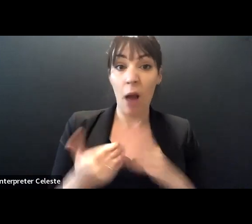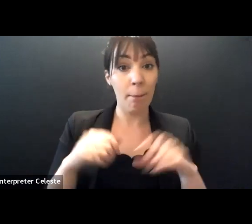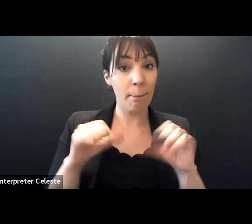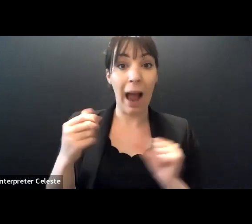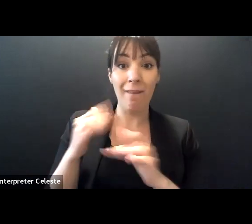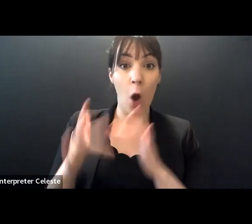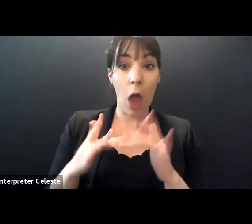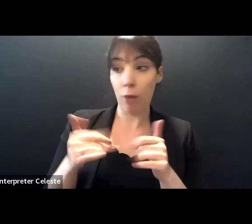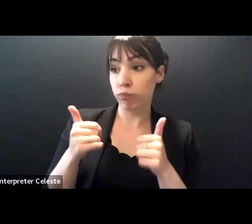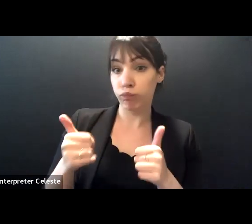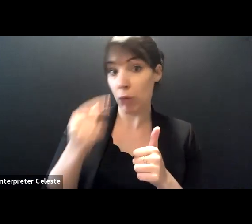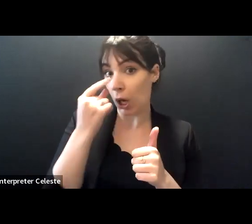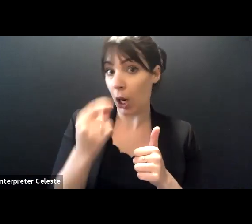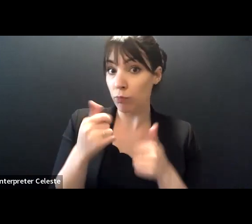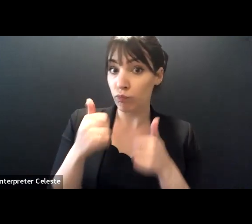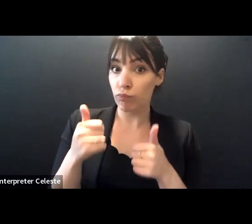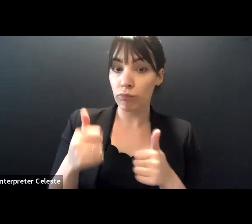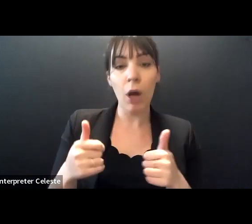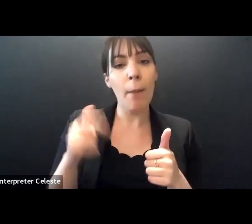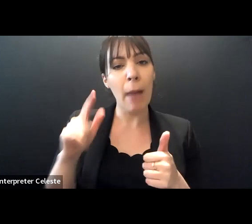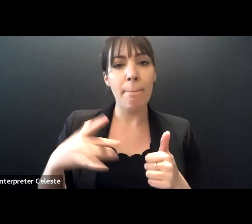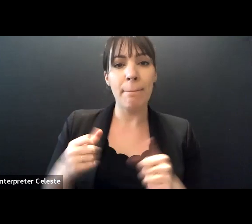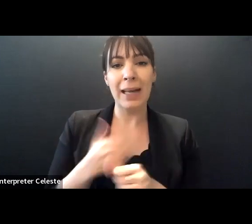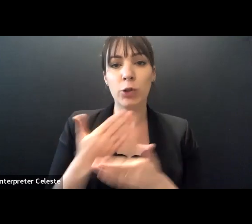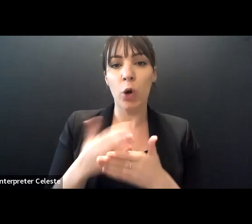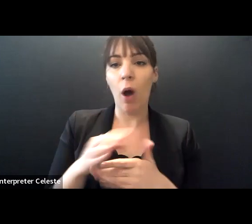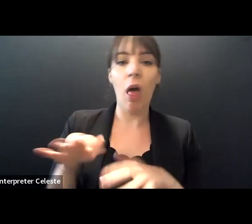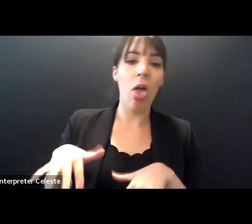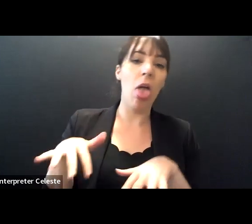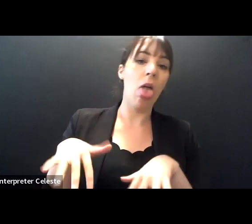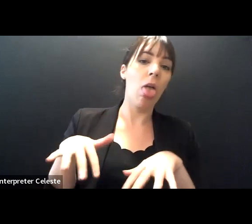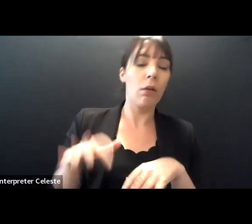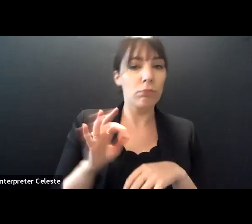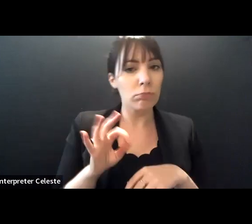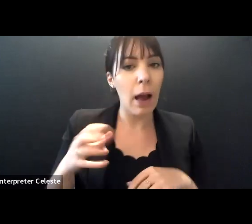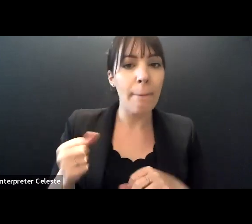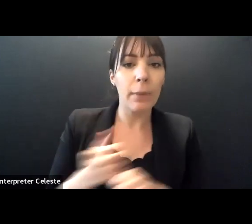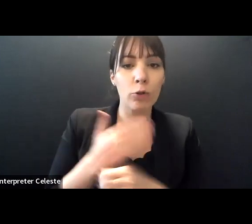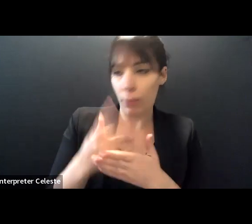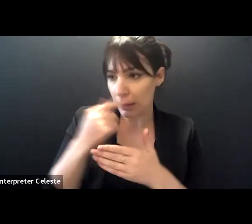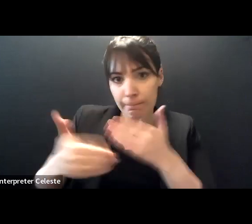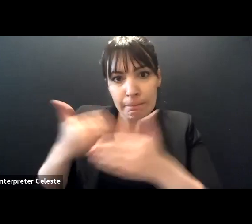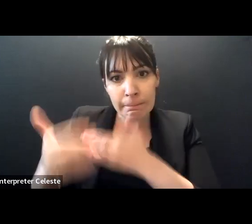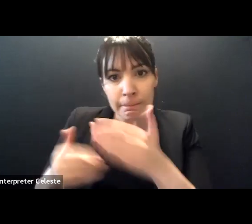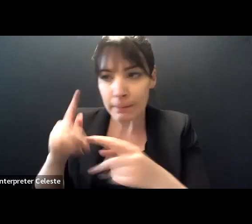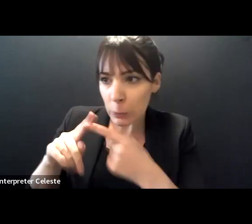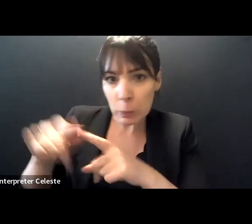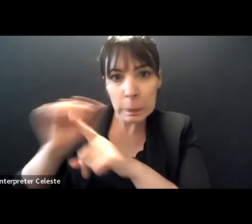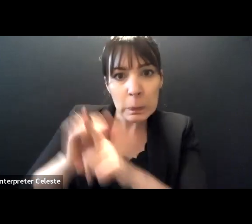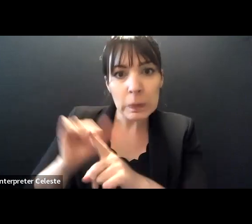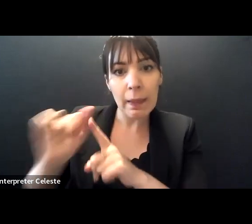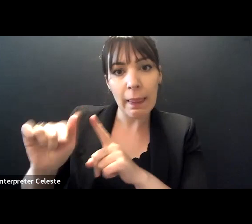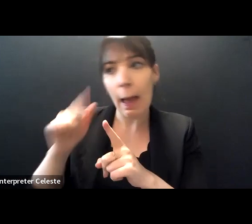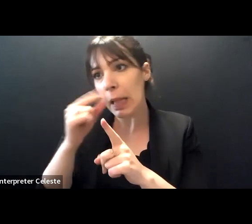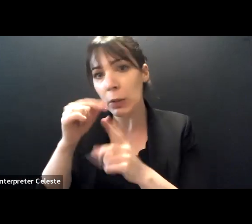few years and continue to drive the agenda and do more? At RMIT, we are really lucky to have some amazing accessibility specialists.